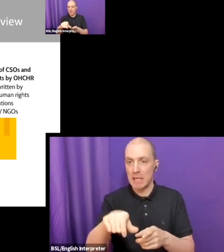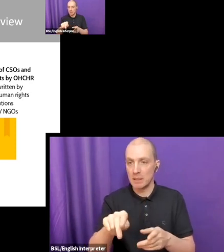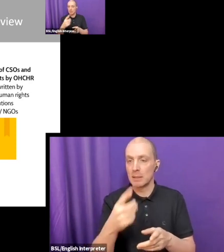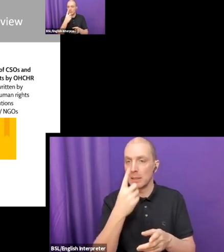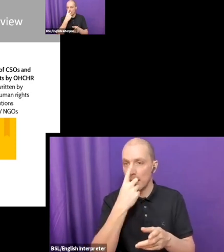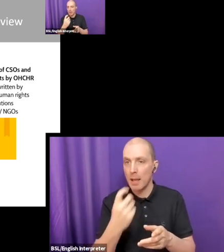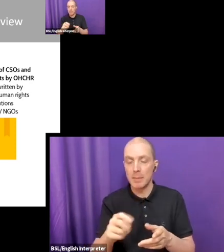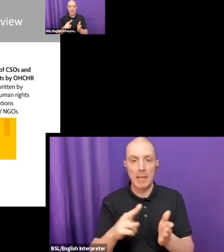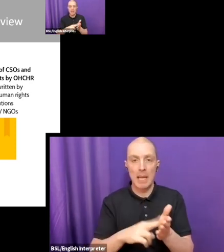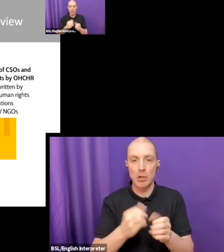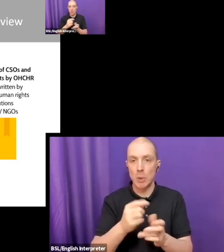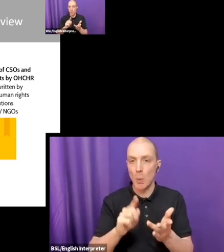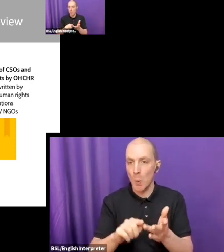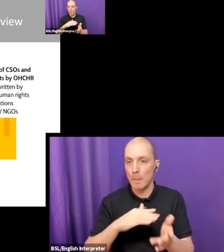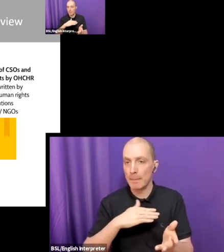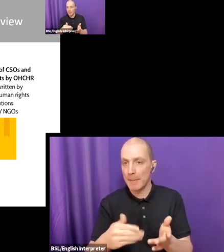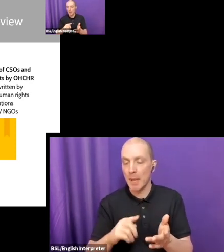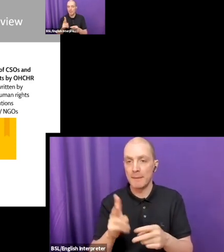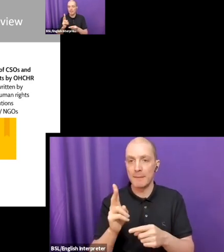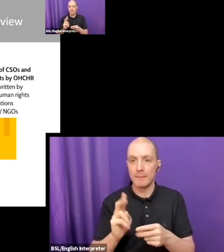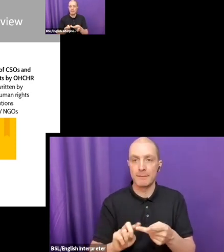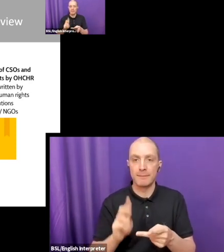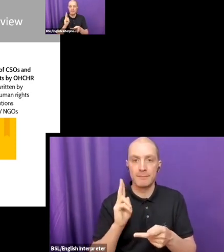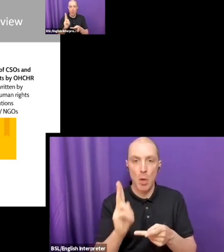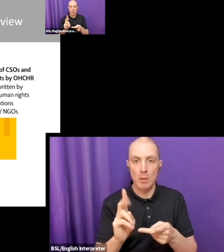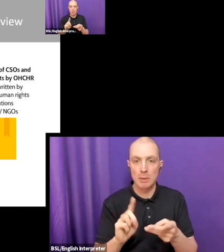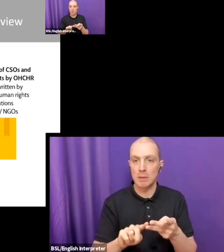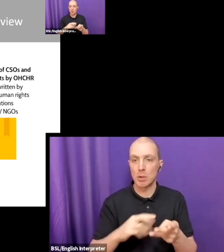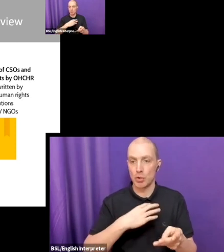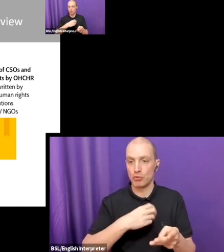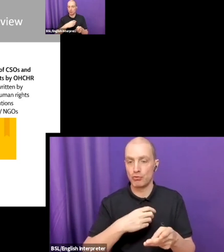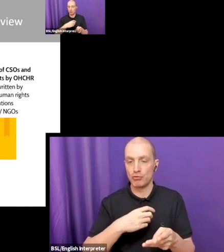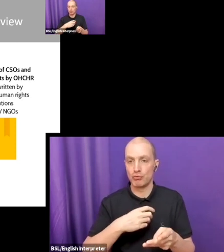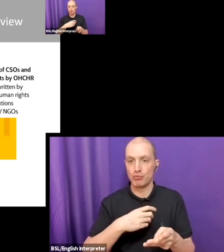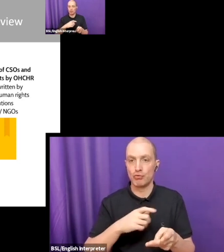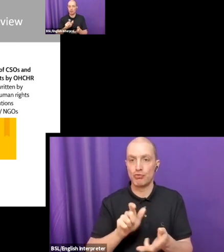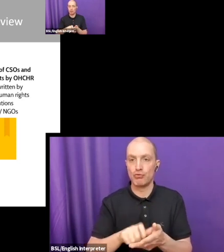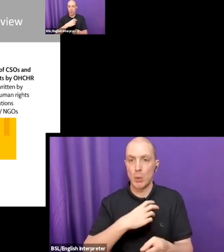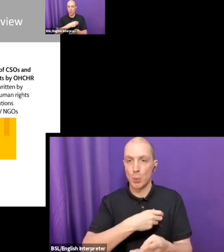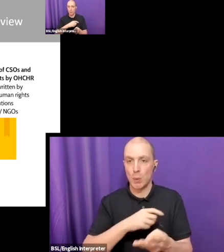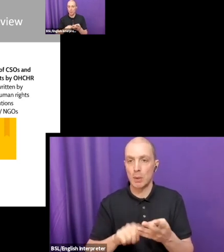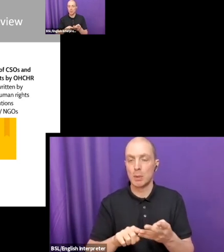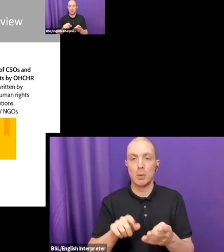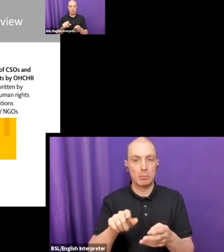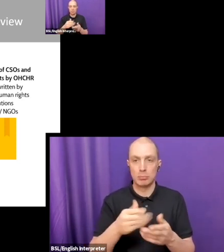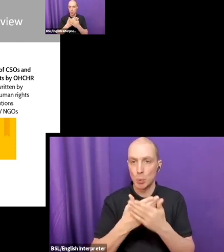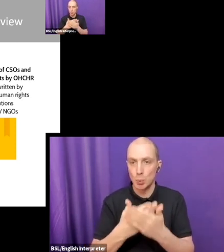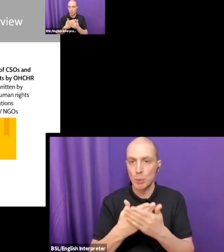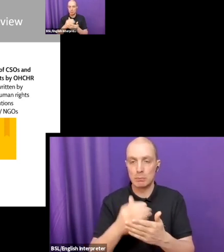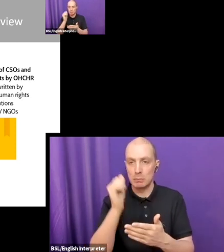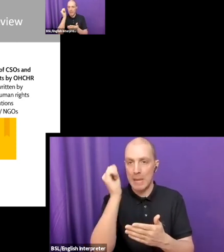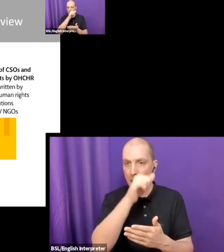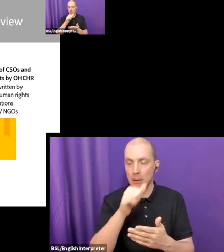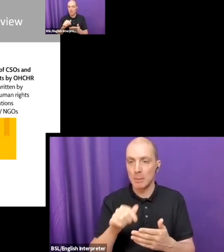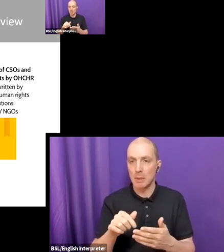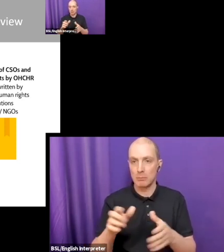members, volunteers, it can be trade unions, it can be groups of students, group of academics that are